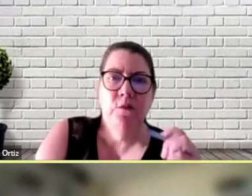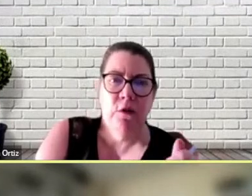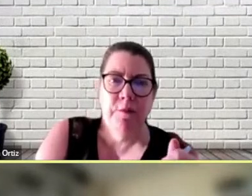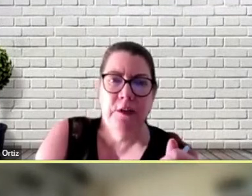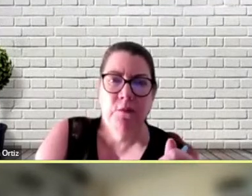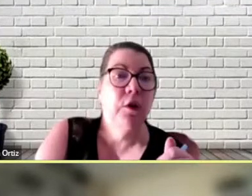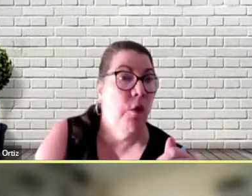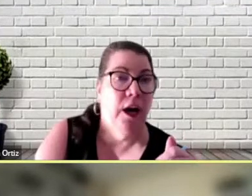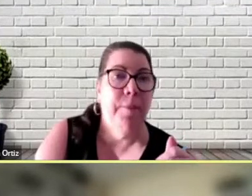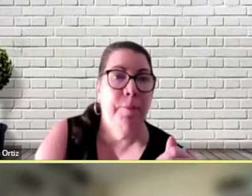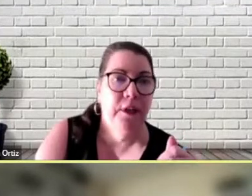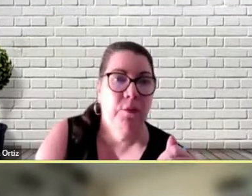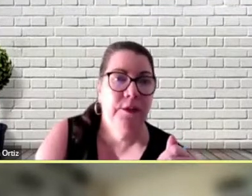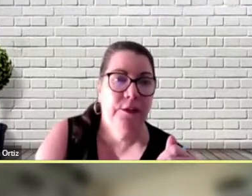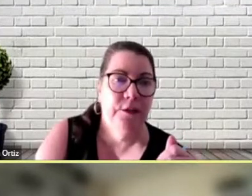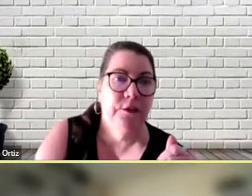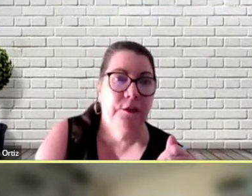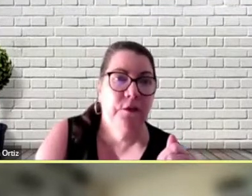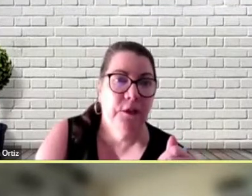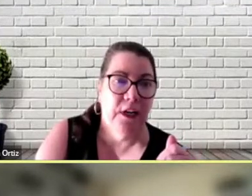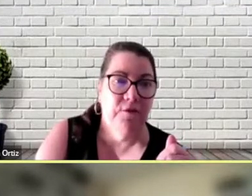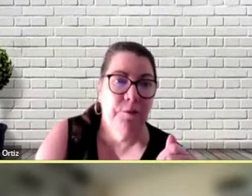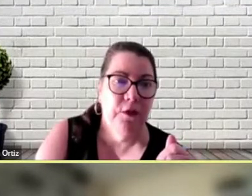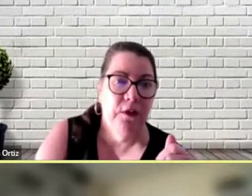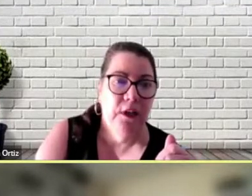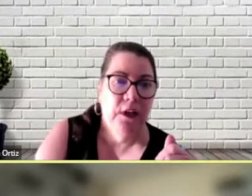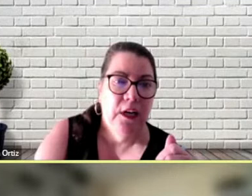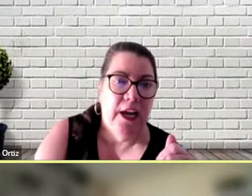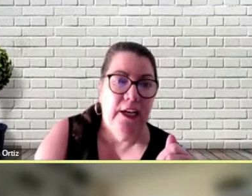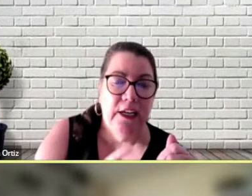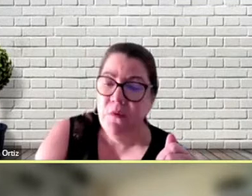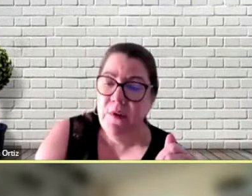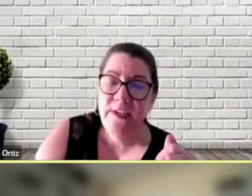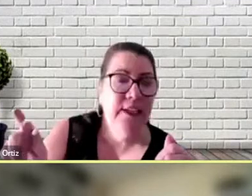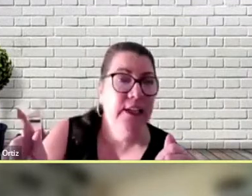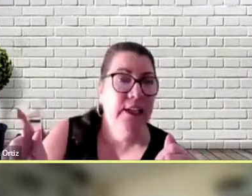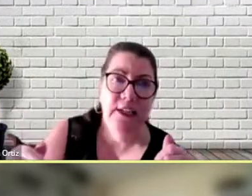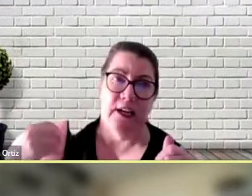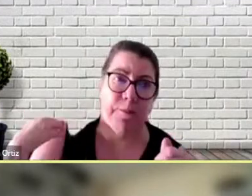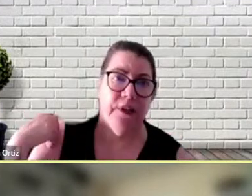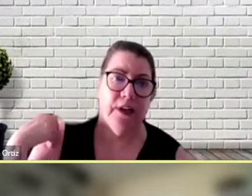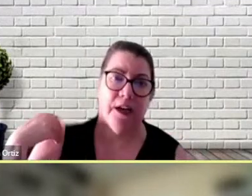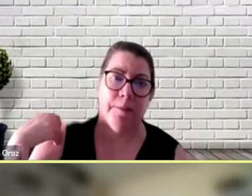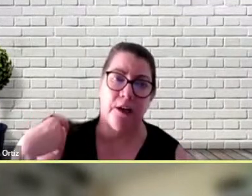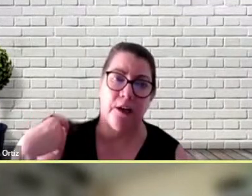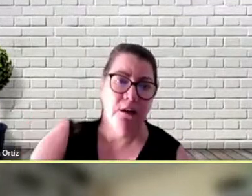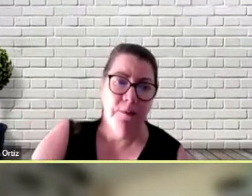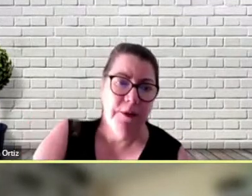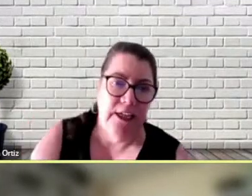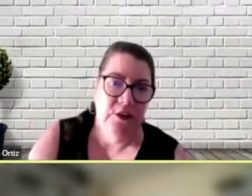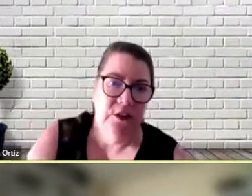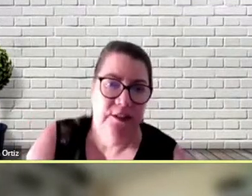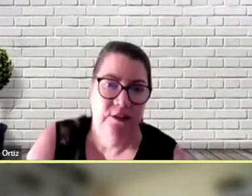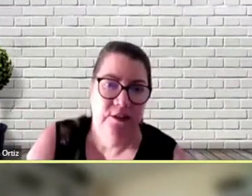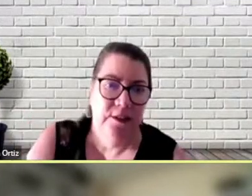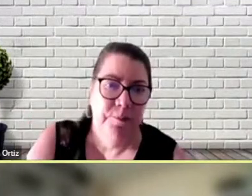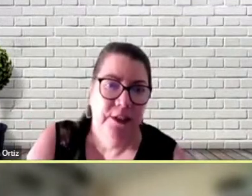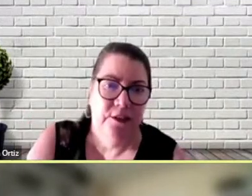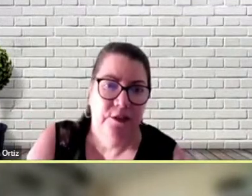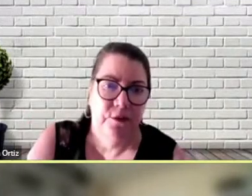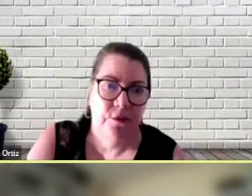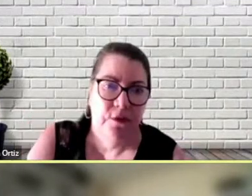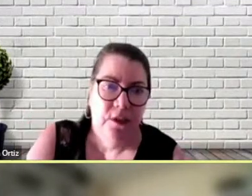our student enrollment will go up when students feel comfortable. And if we see a dip, I mean, our obligation